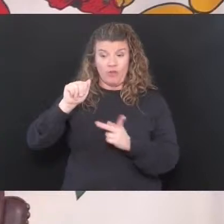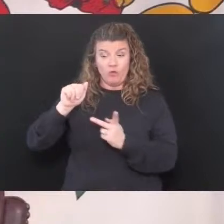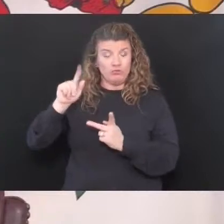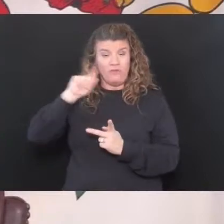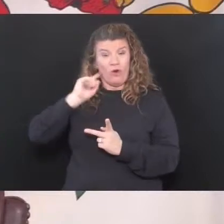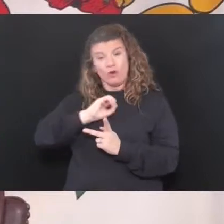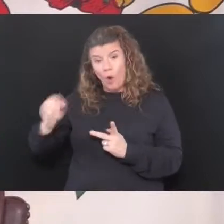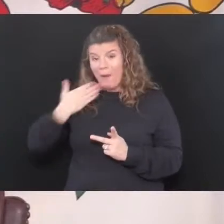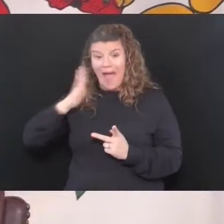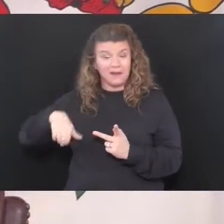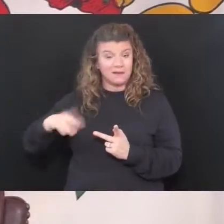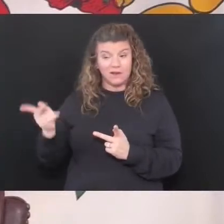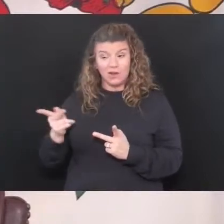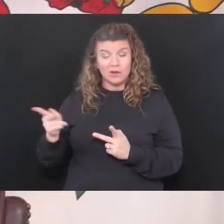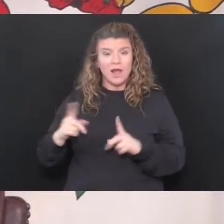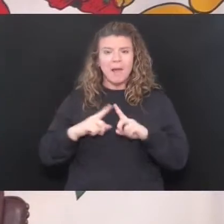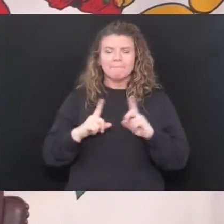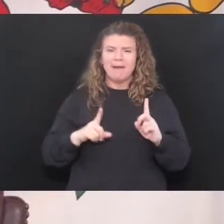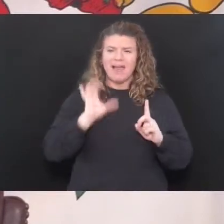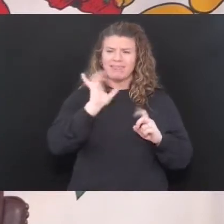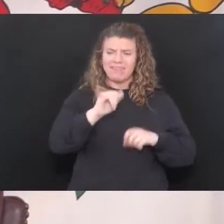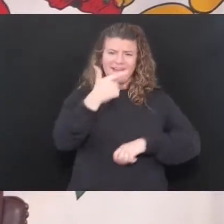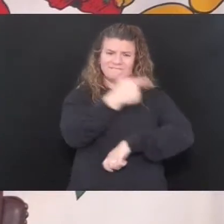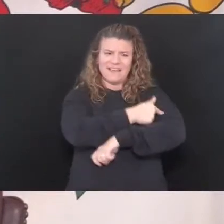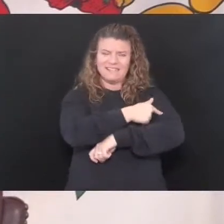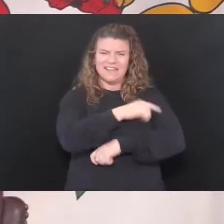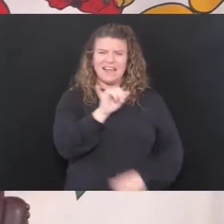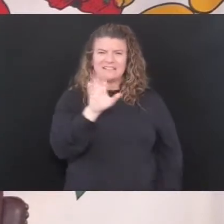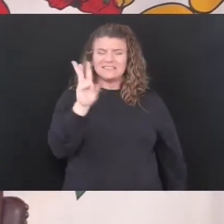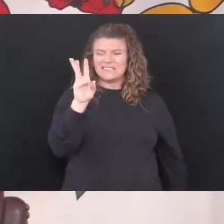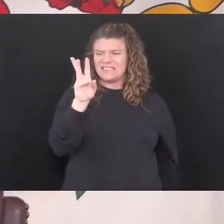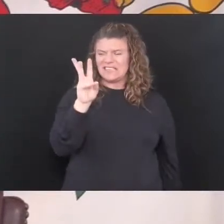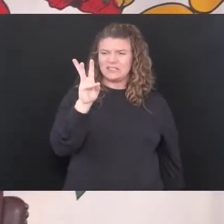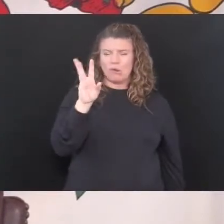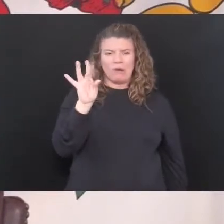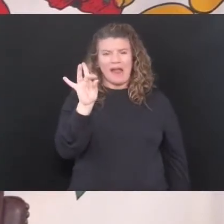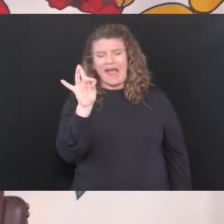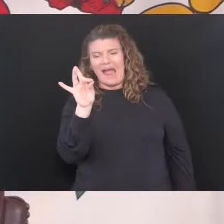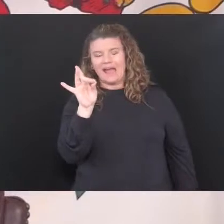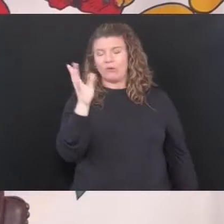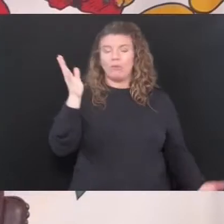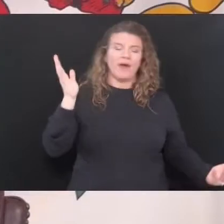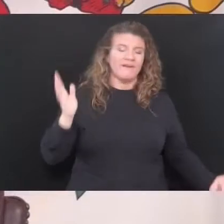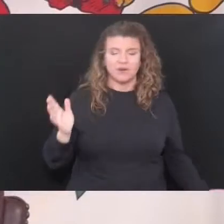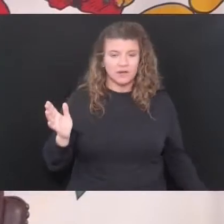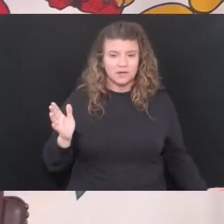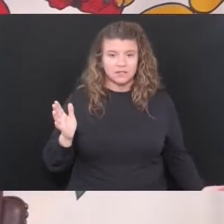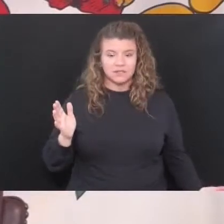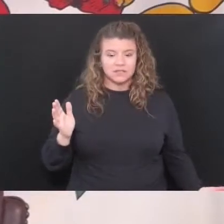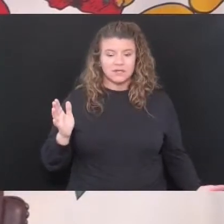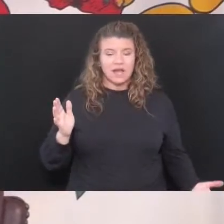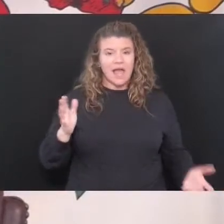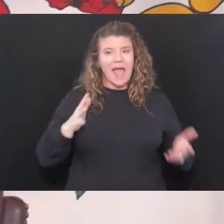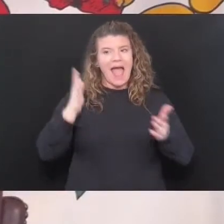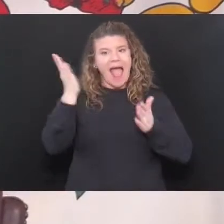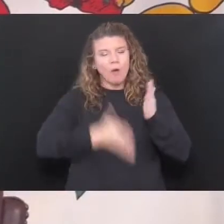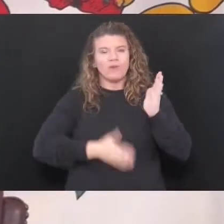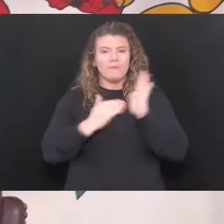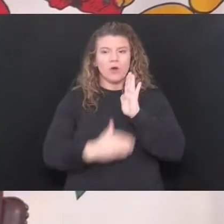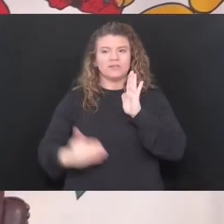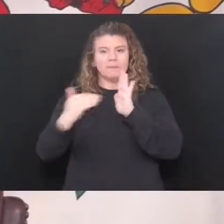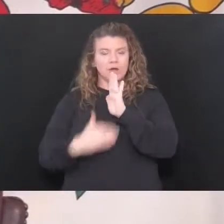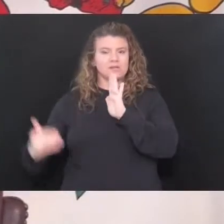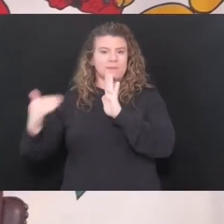bad. But in that vaccine, there was like 6 or 8 or whatever out of millions and millions and millions